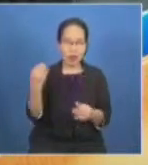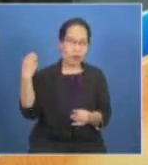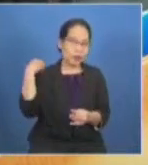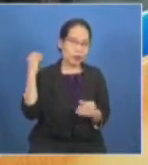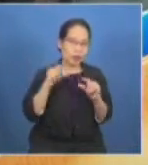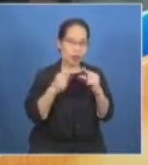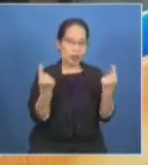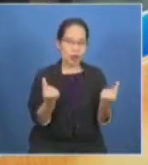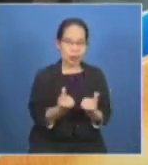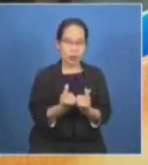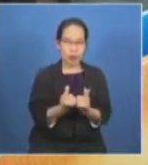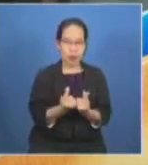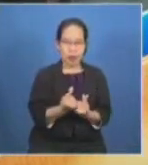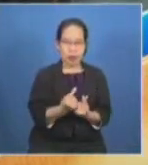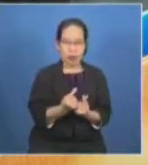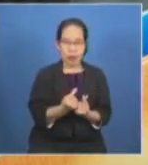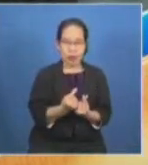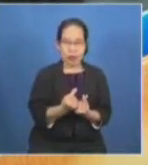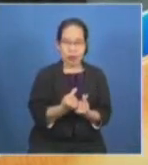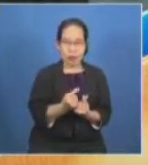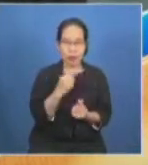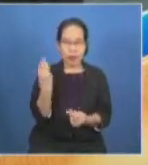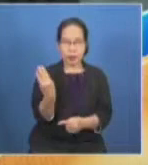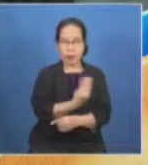officials came to the